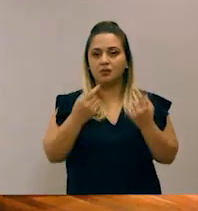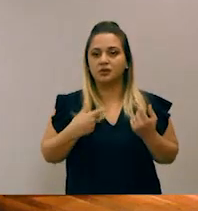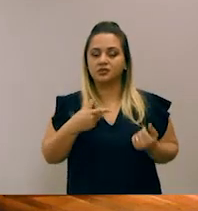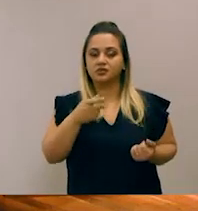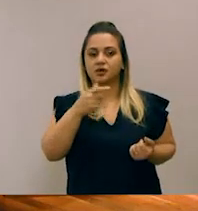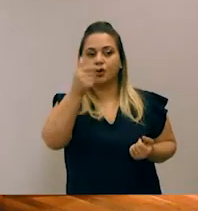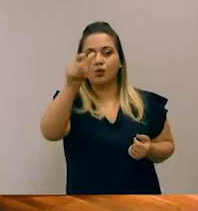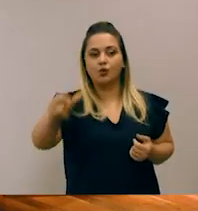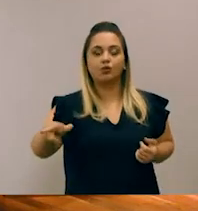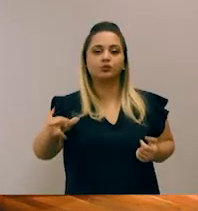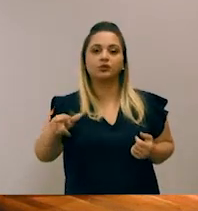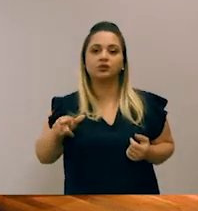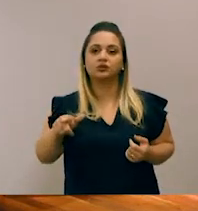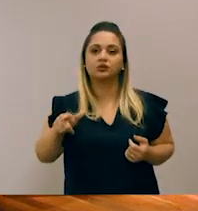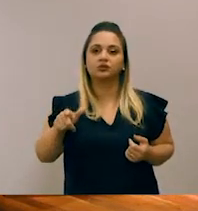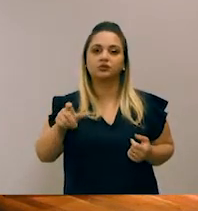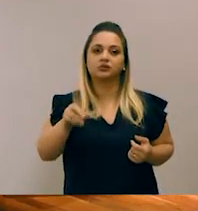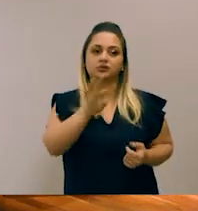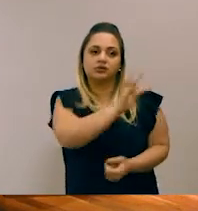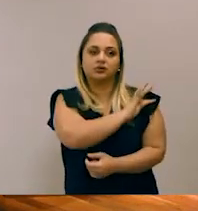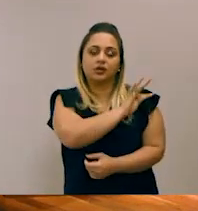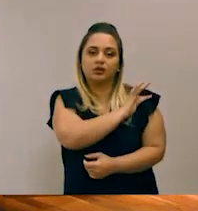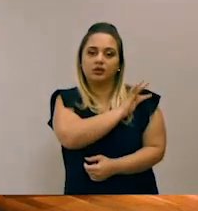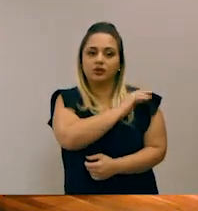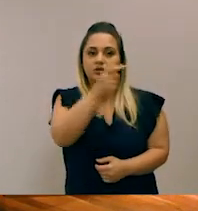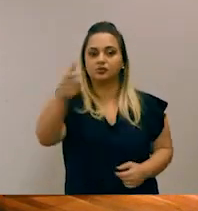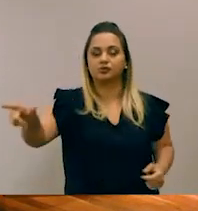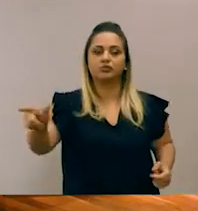of other